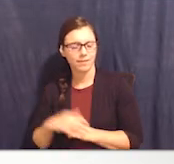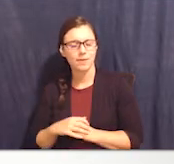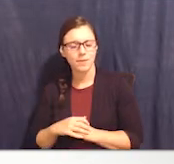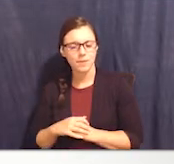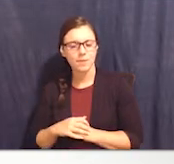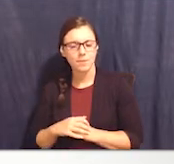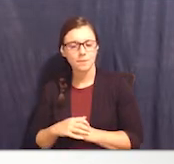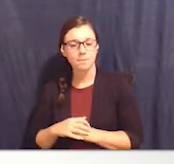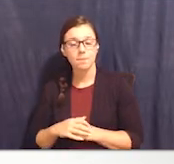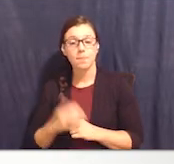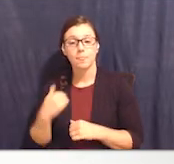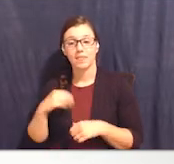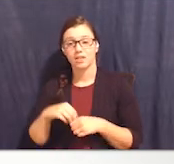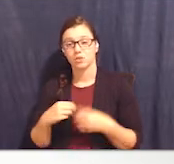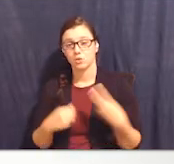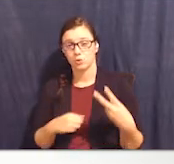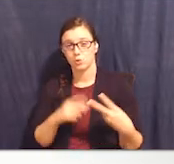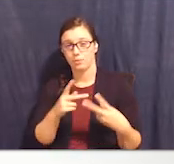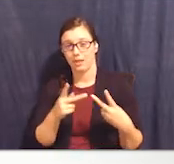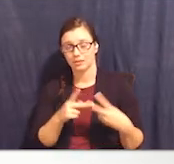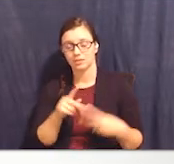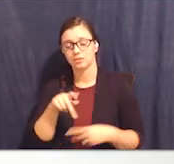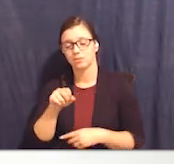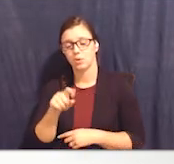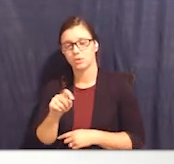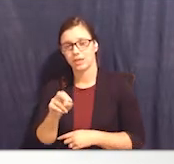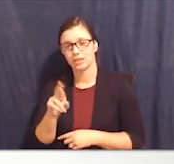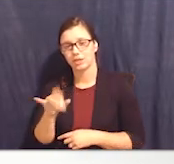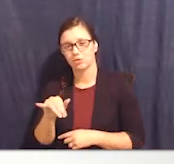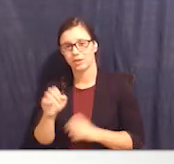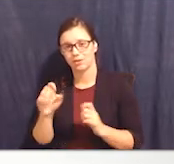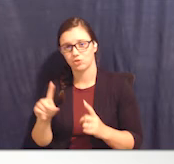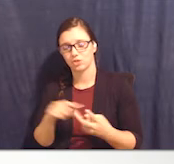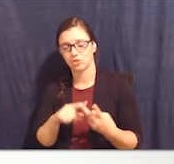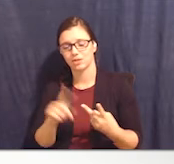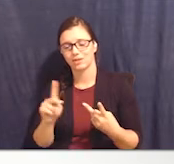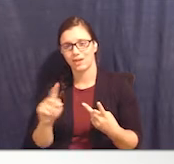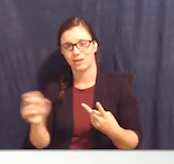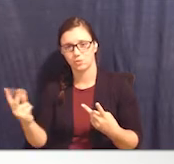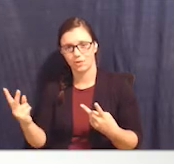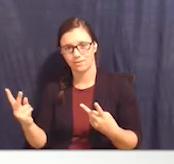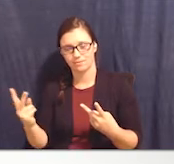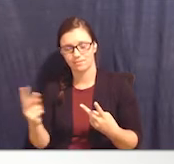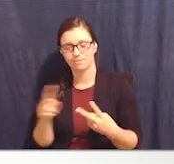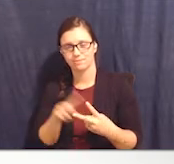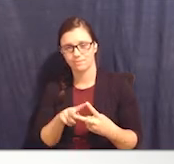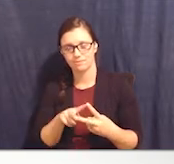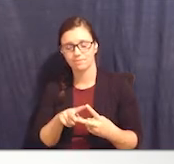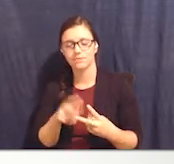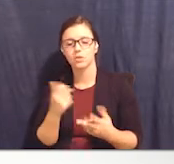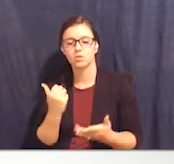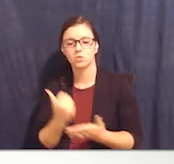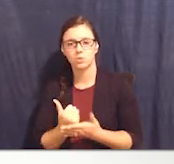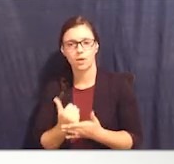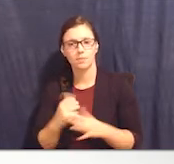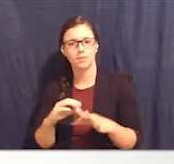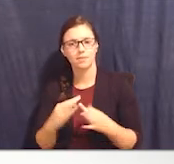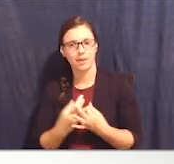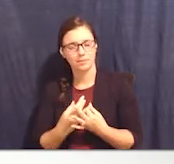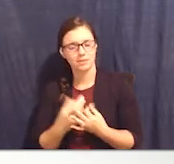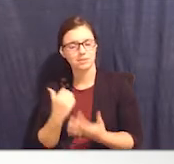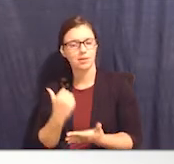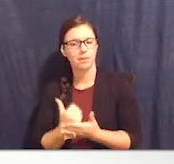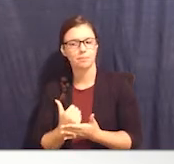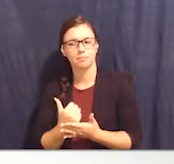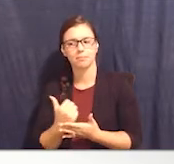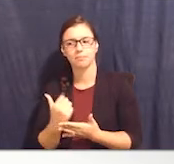on Facebook and Instagram. And we also have a YouTube channel. And that means if we have presented, and over the last year we've